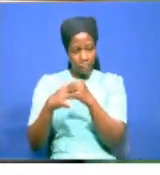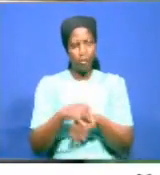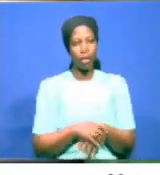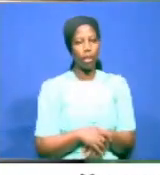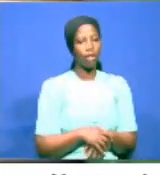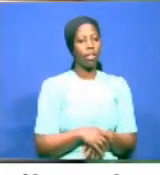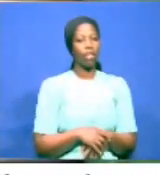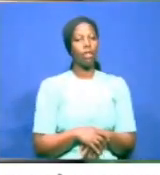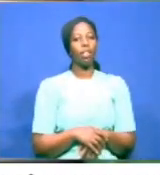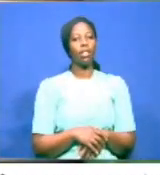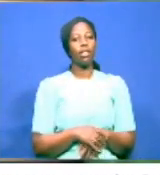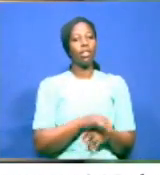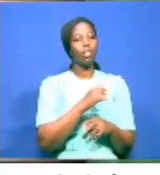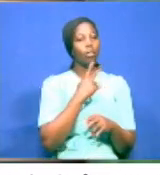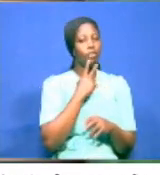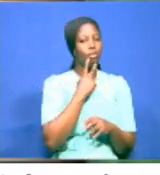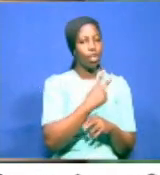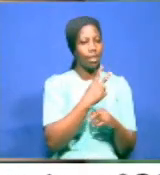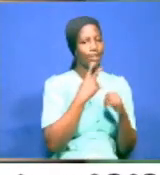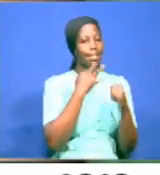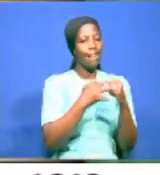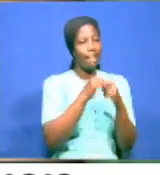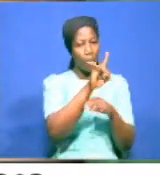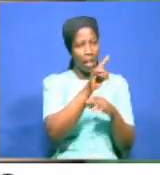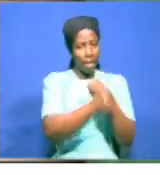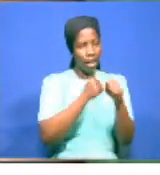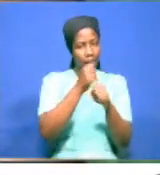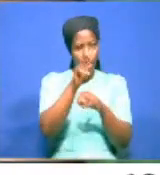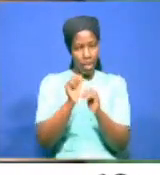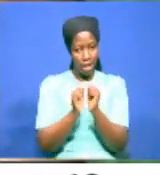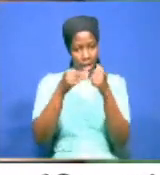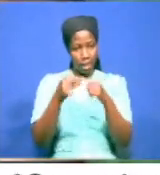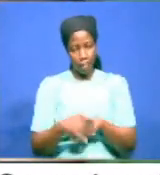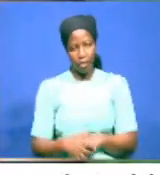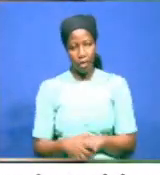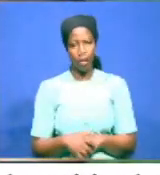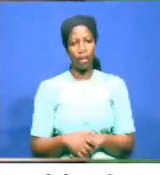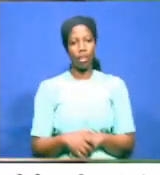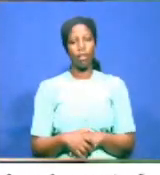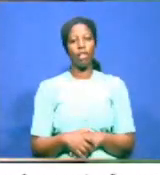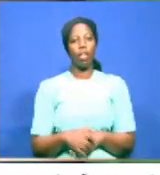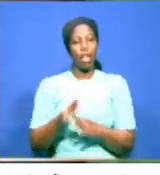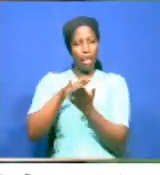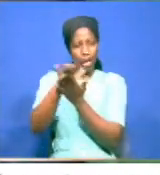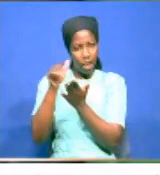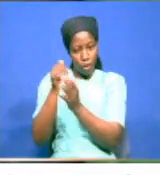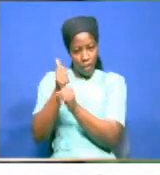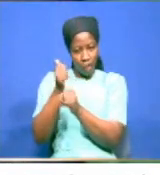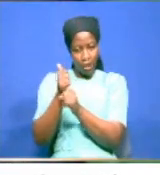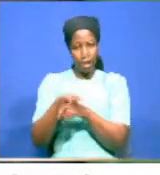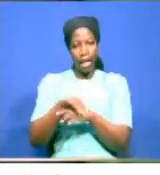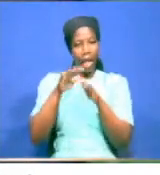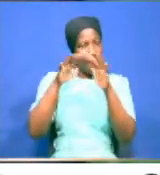2,801 in 2018. Ladies and gentlemen, turning to the sectoral performers, the